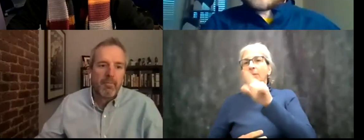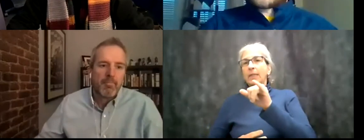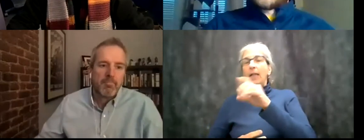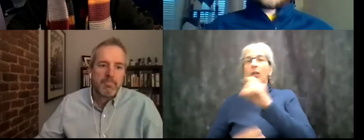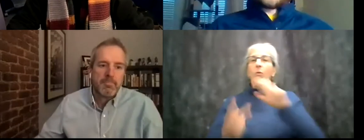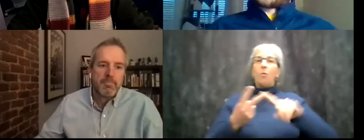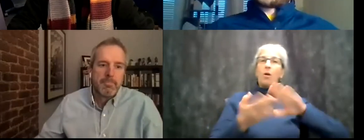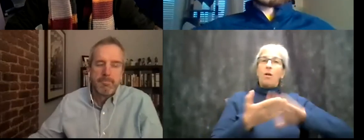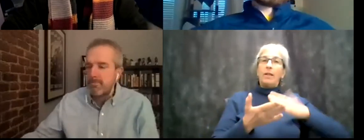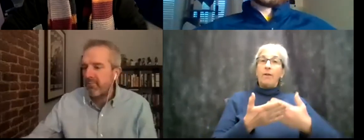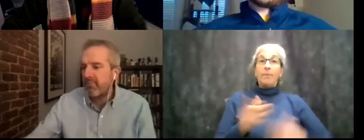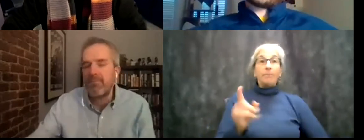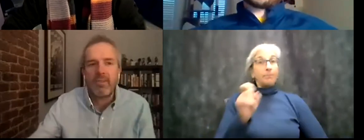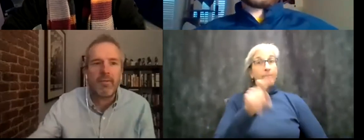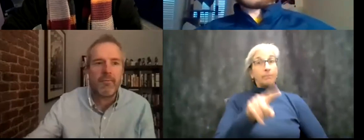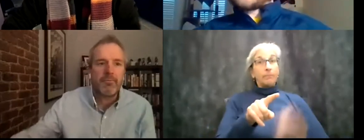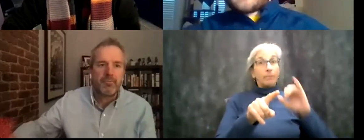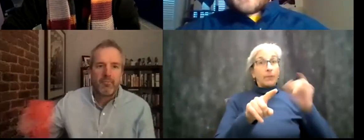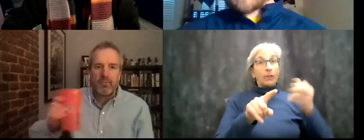James, that's going to kind of transition to you on that.